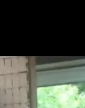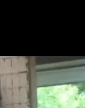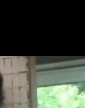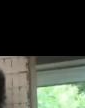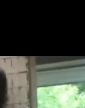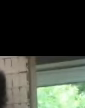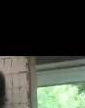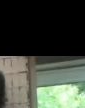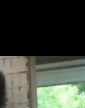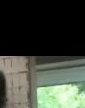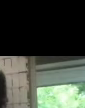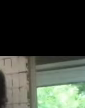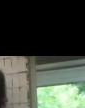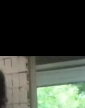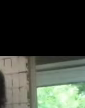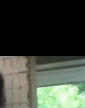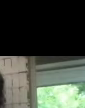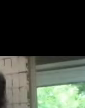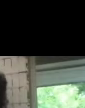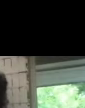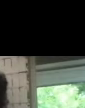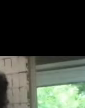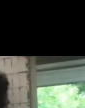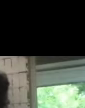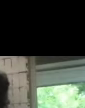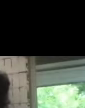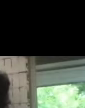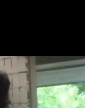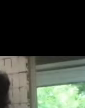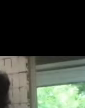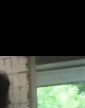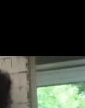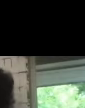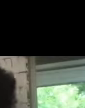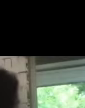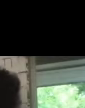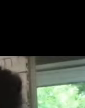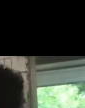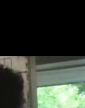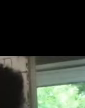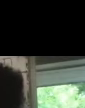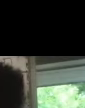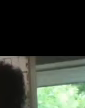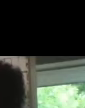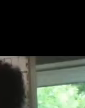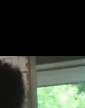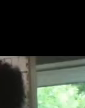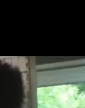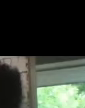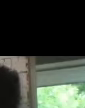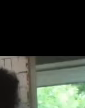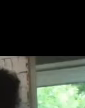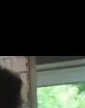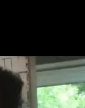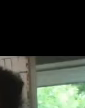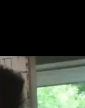I want to thank Kim, our interpreter, and the Spanish, Margot, our Spanish interpreter as well. And